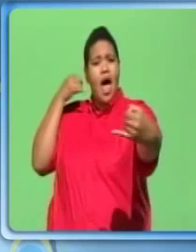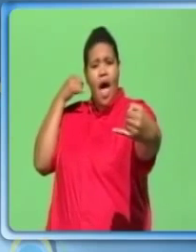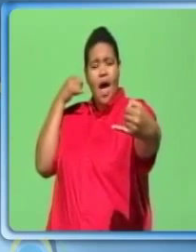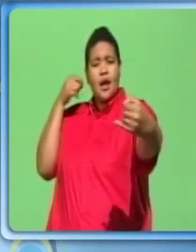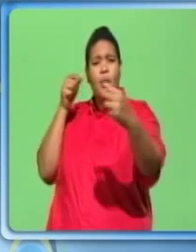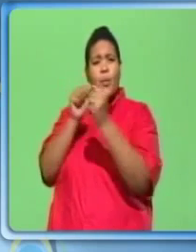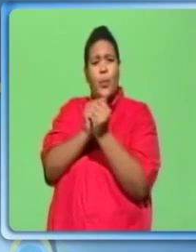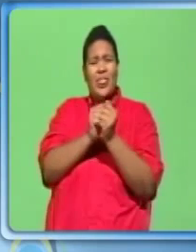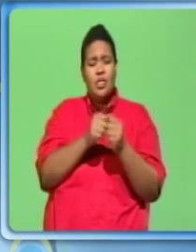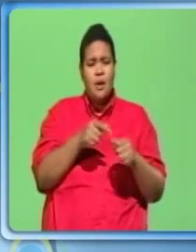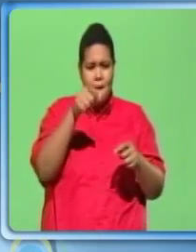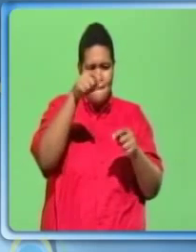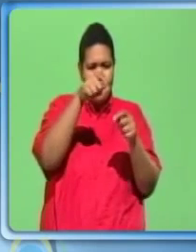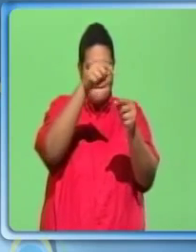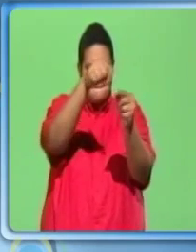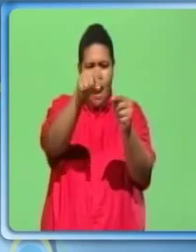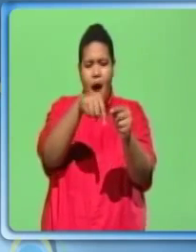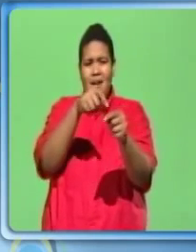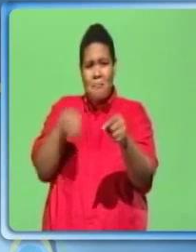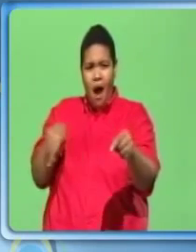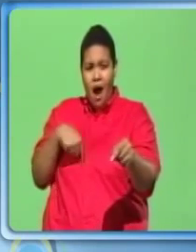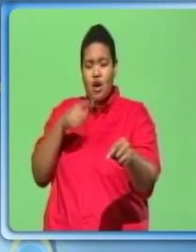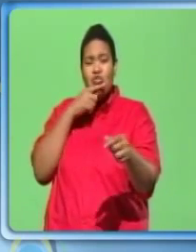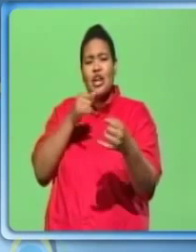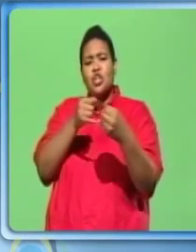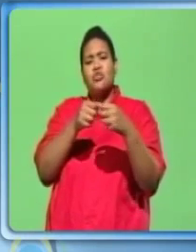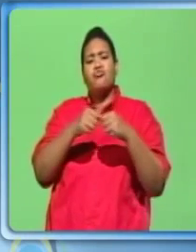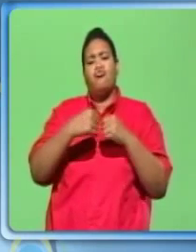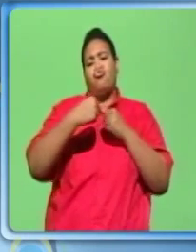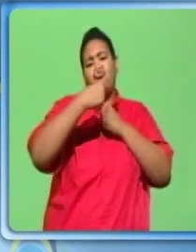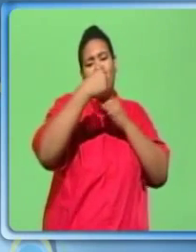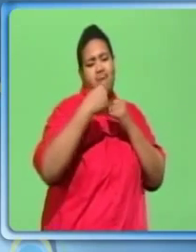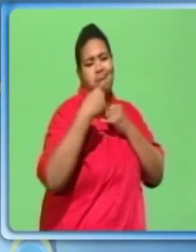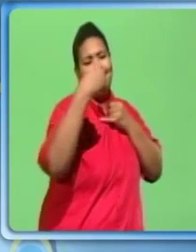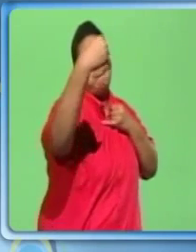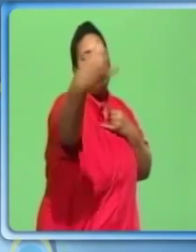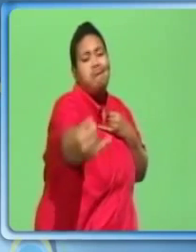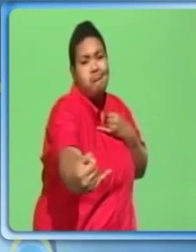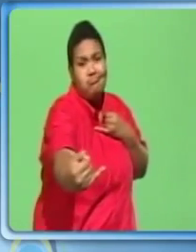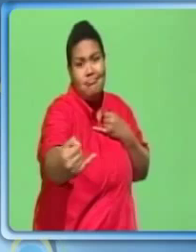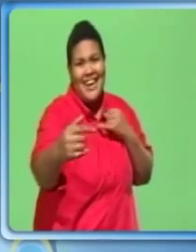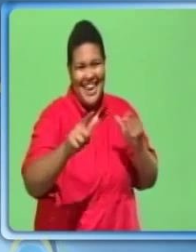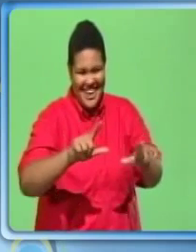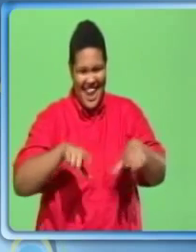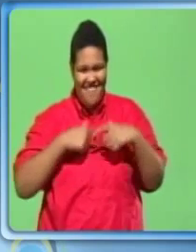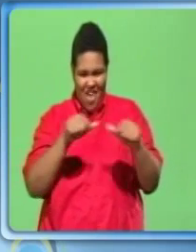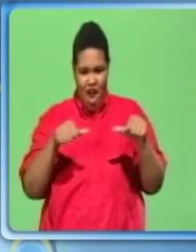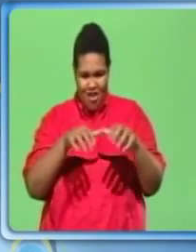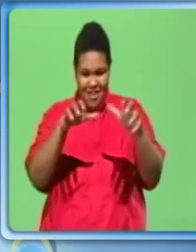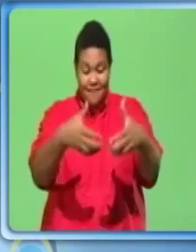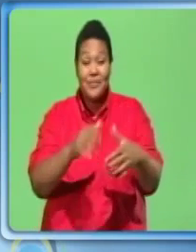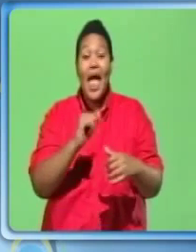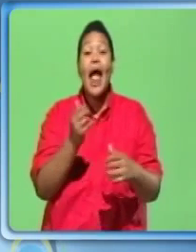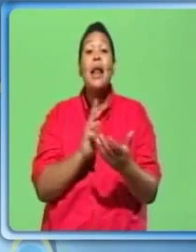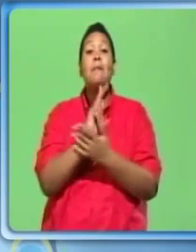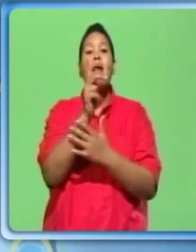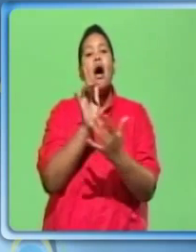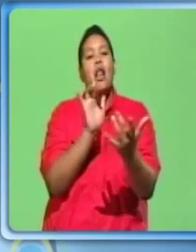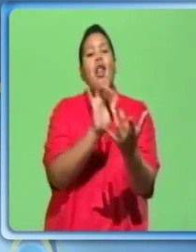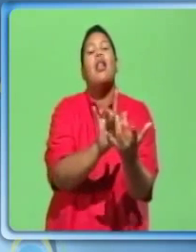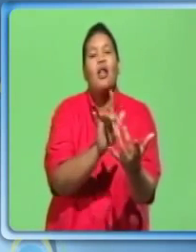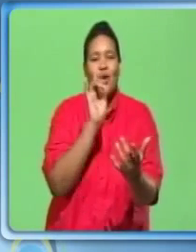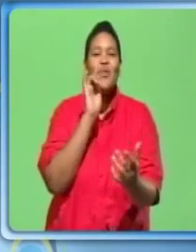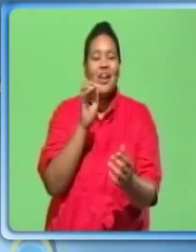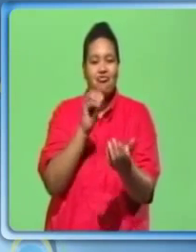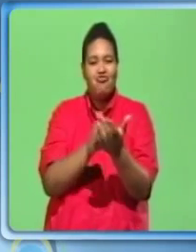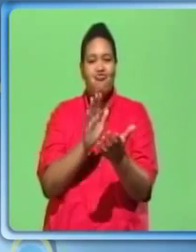marked intervals is stretched over a habitat, and any plant touching the cord is recorded.